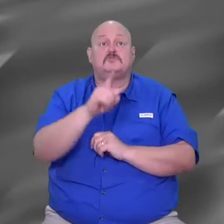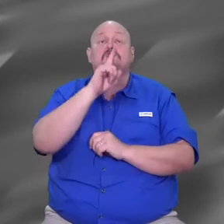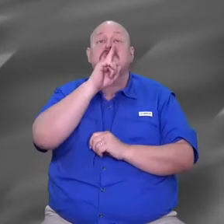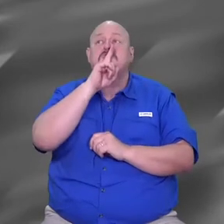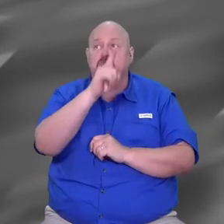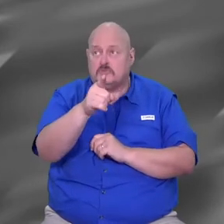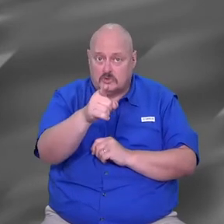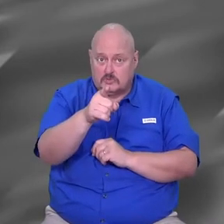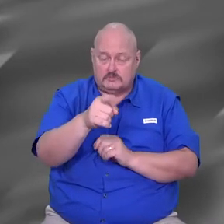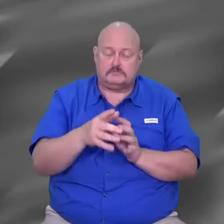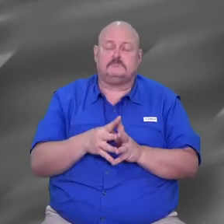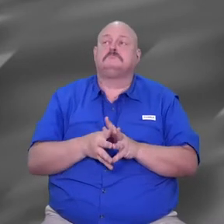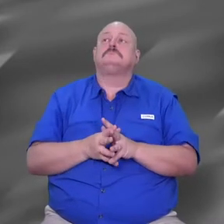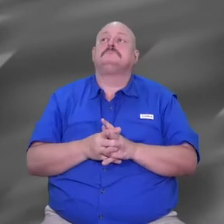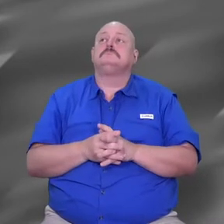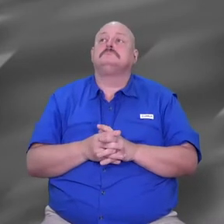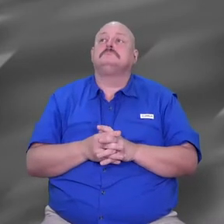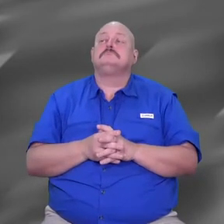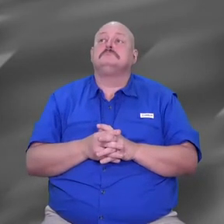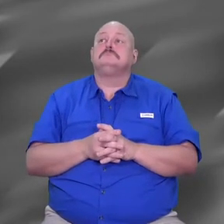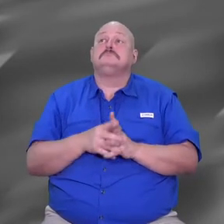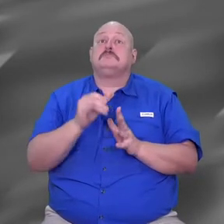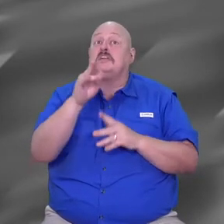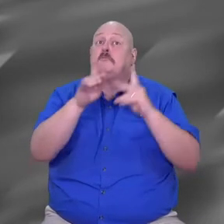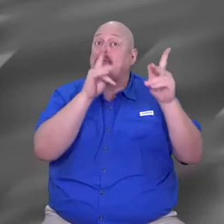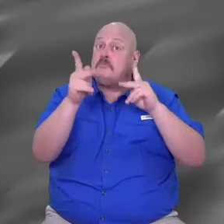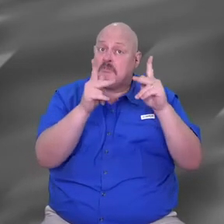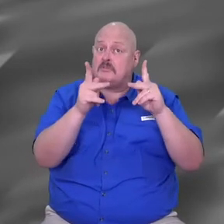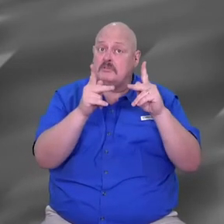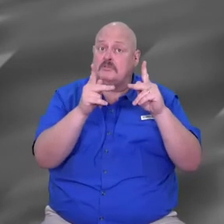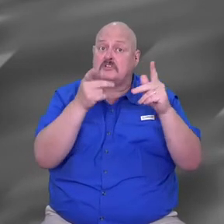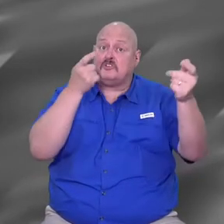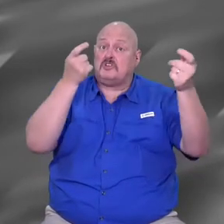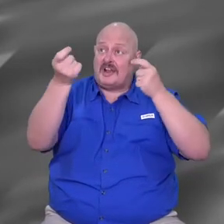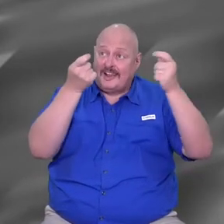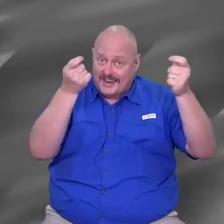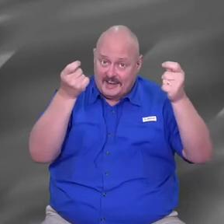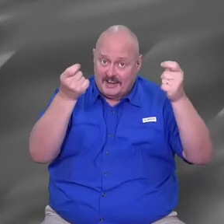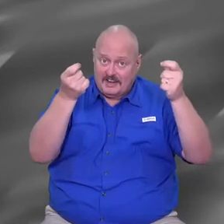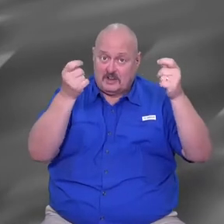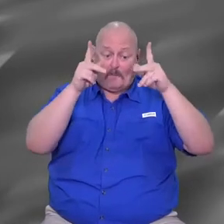absolutely true. If people could get a handle on their